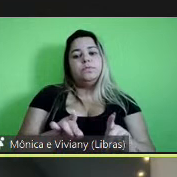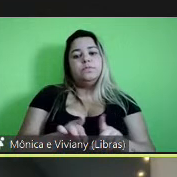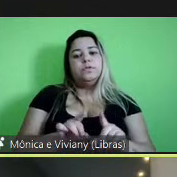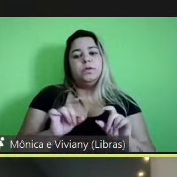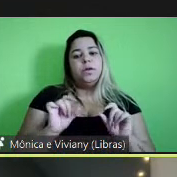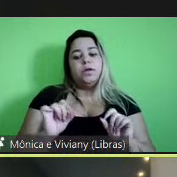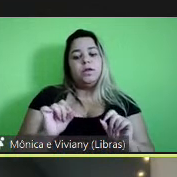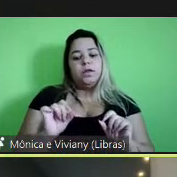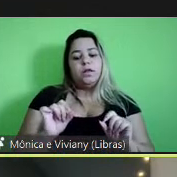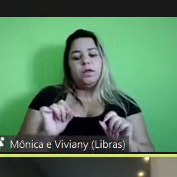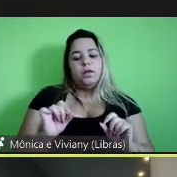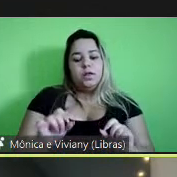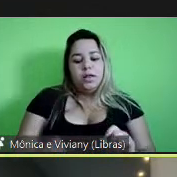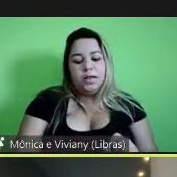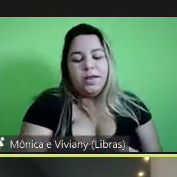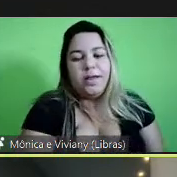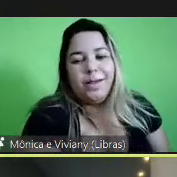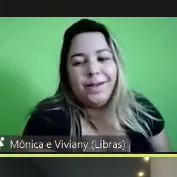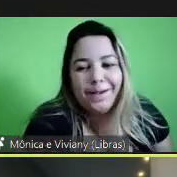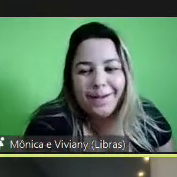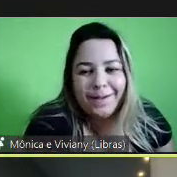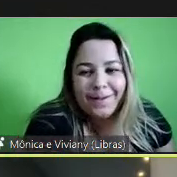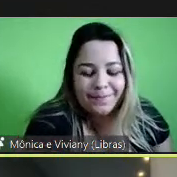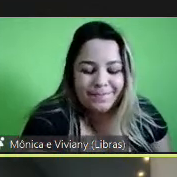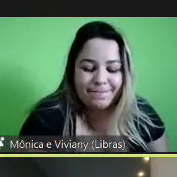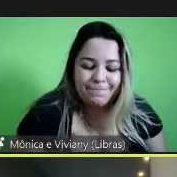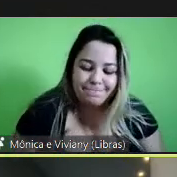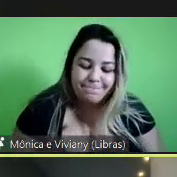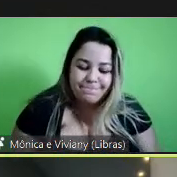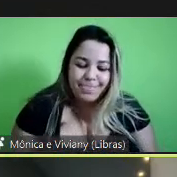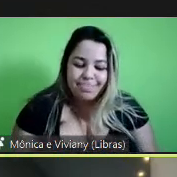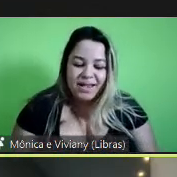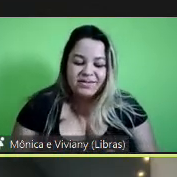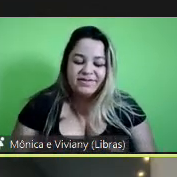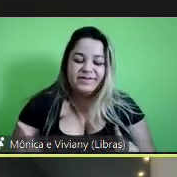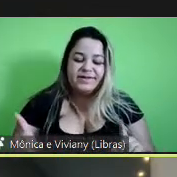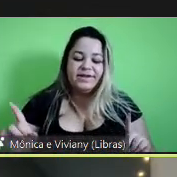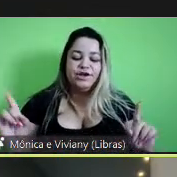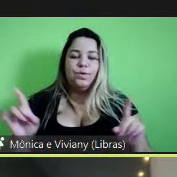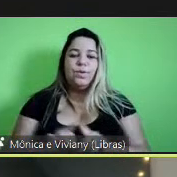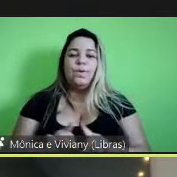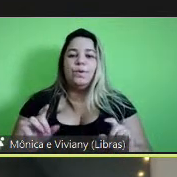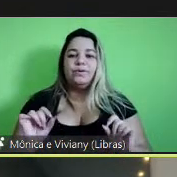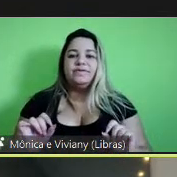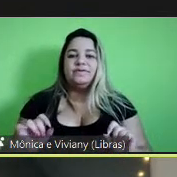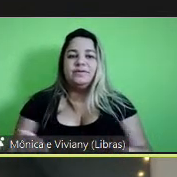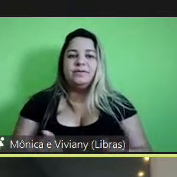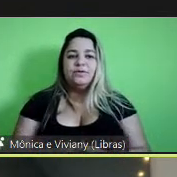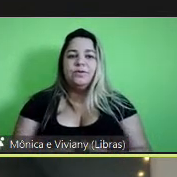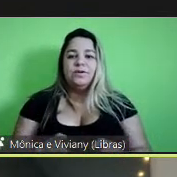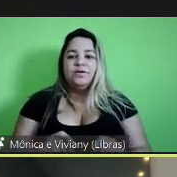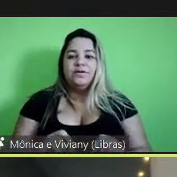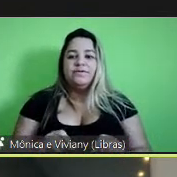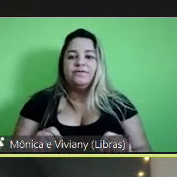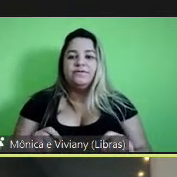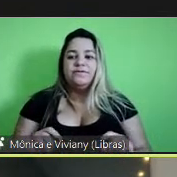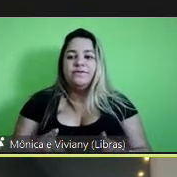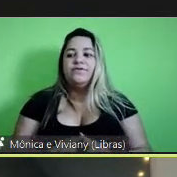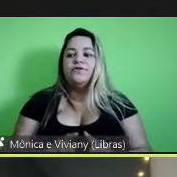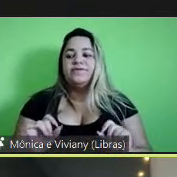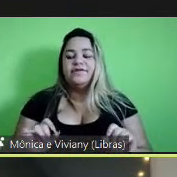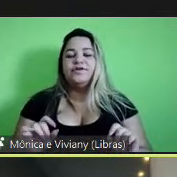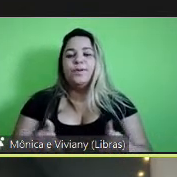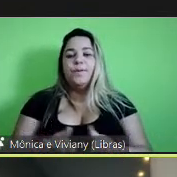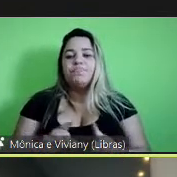nutrition. The Municipal Secretariat of Curitiba supports researchers about the theme of food and nutrition.